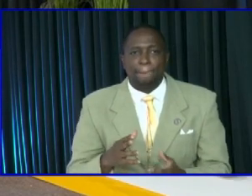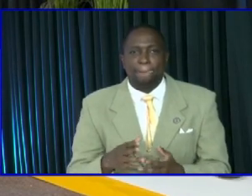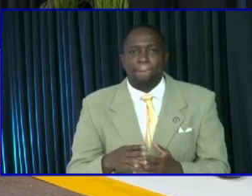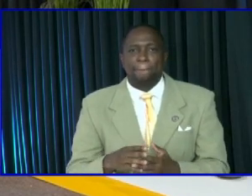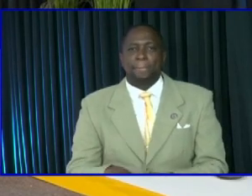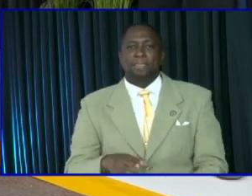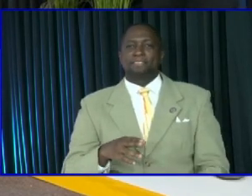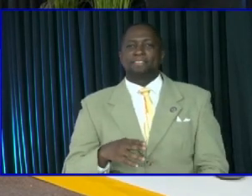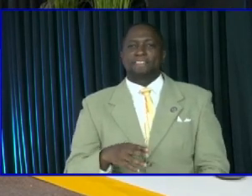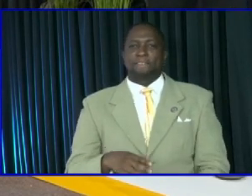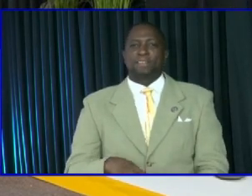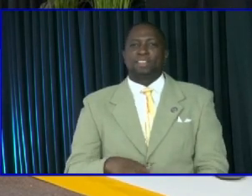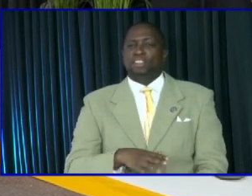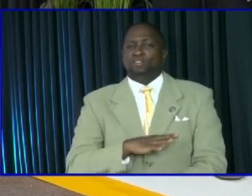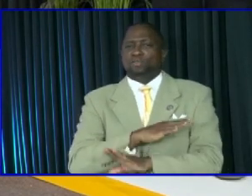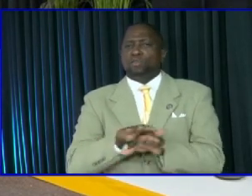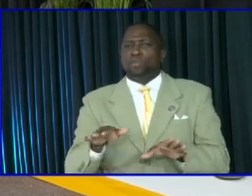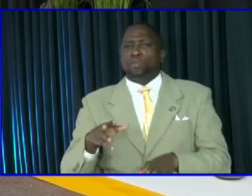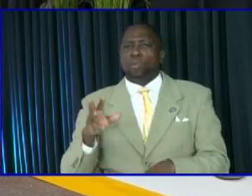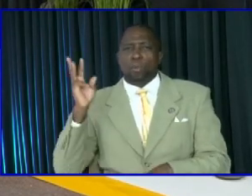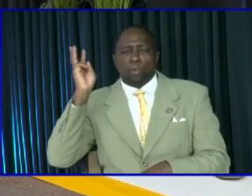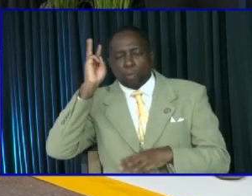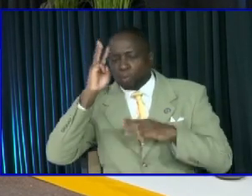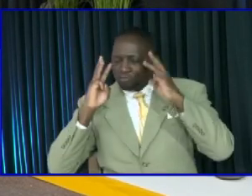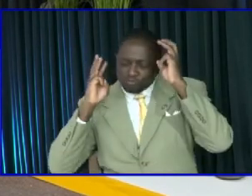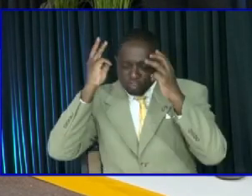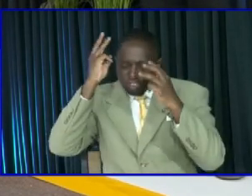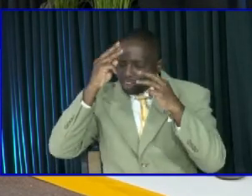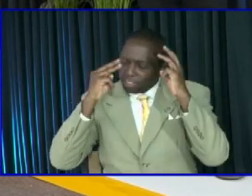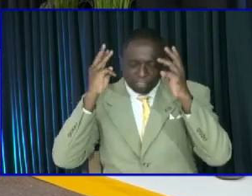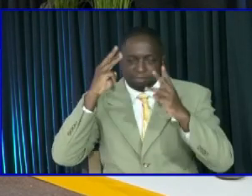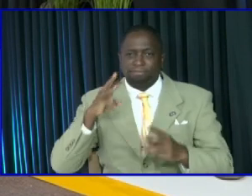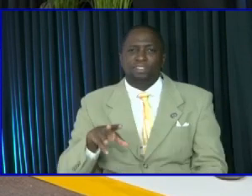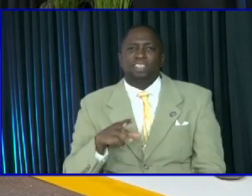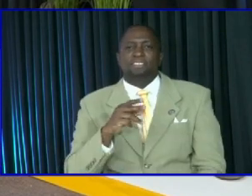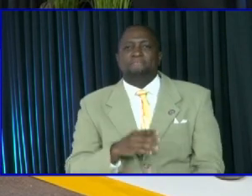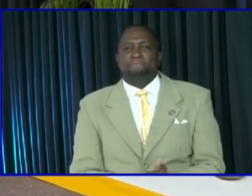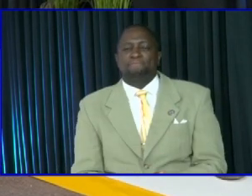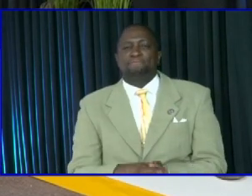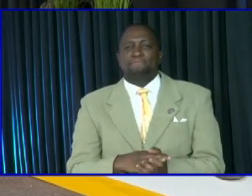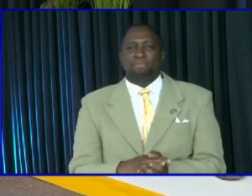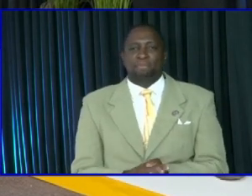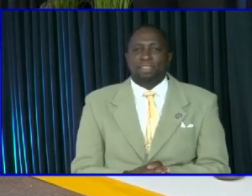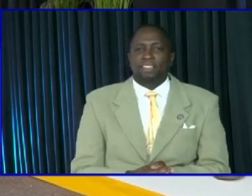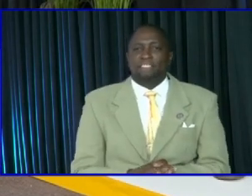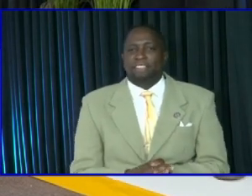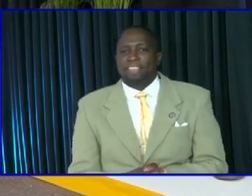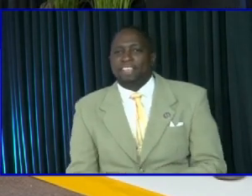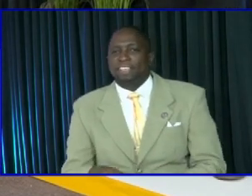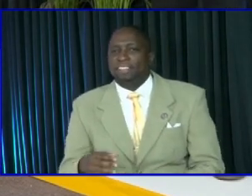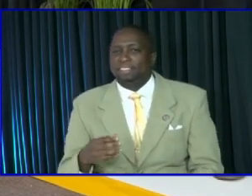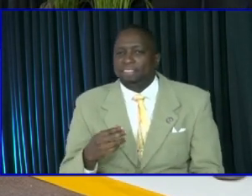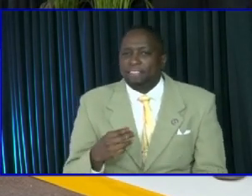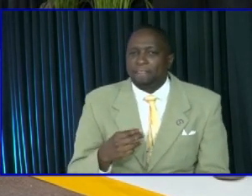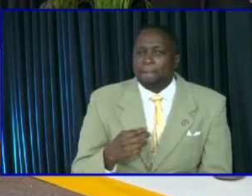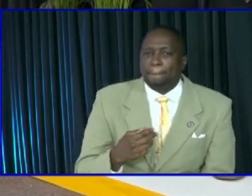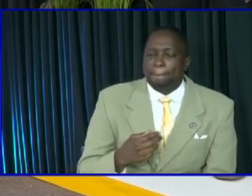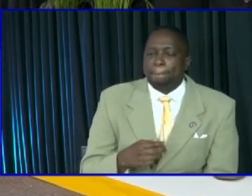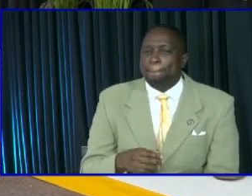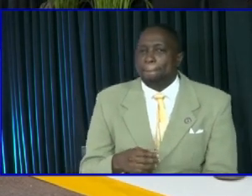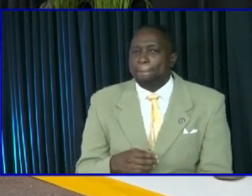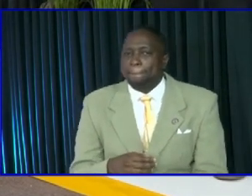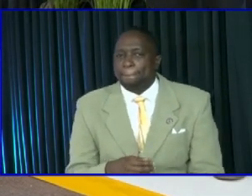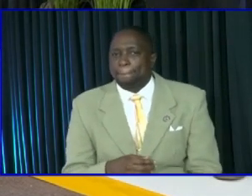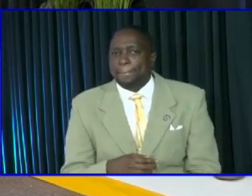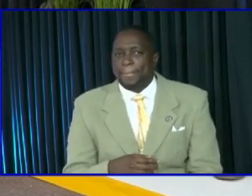worried about Adam Bomb, but no one seems worried about a day my Lord shall come.